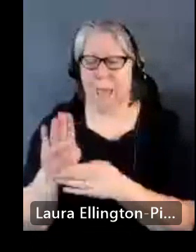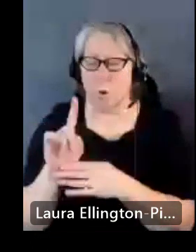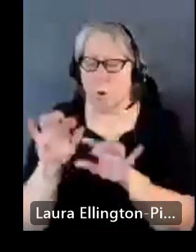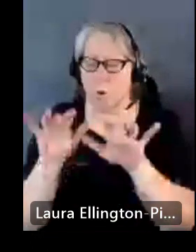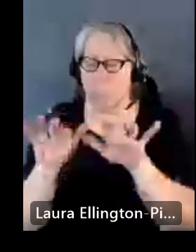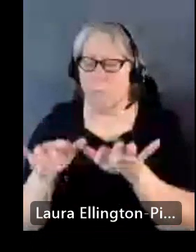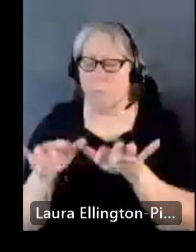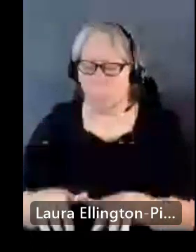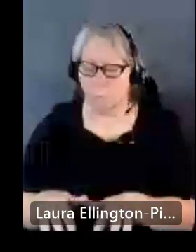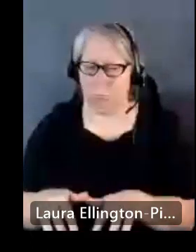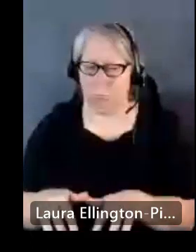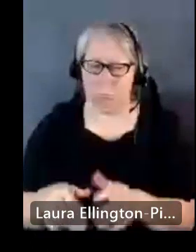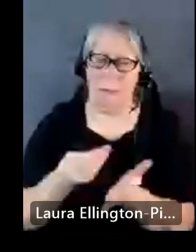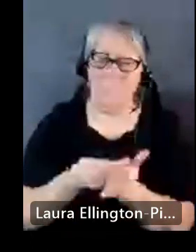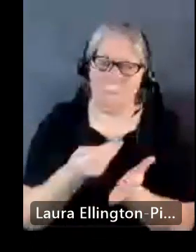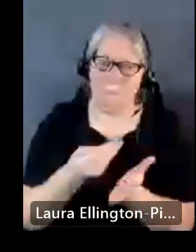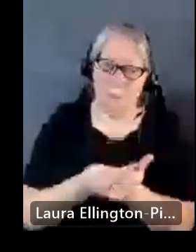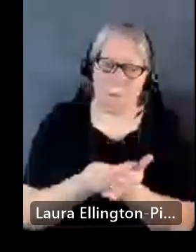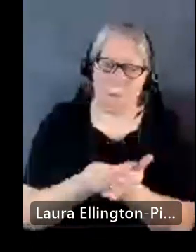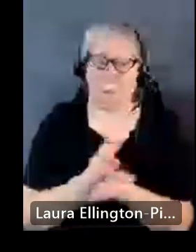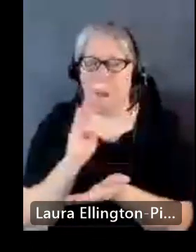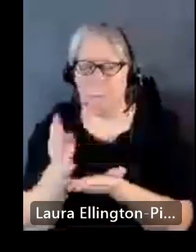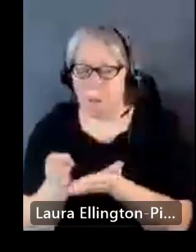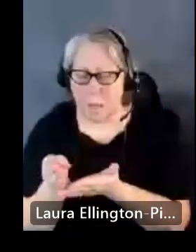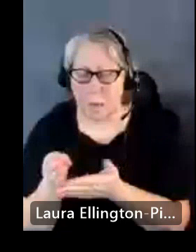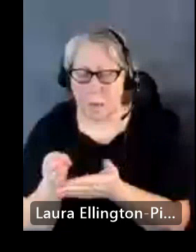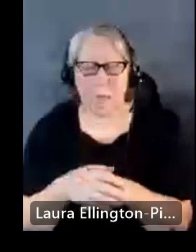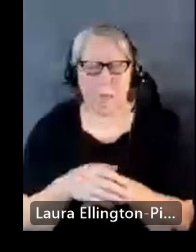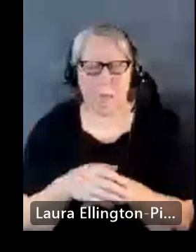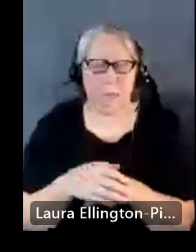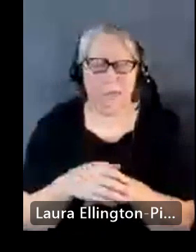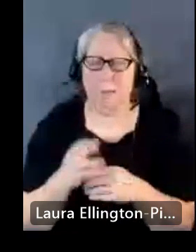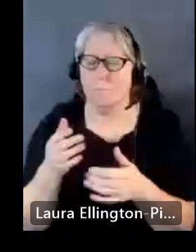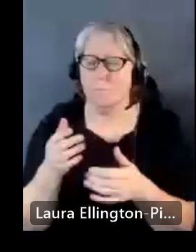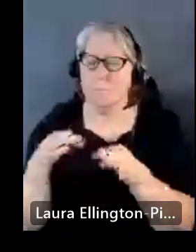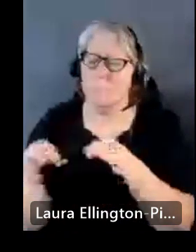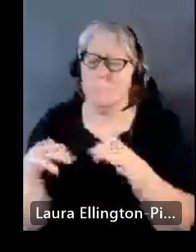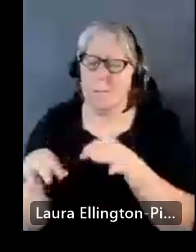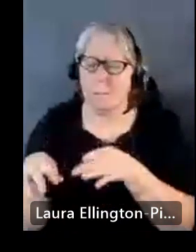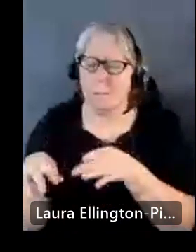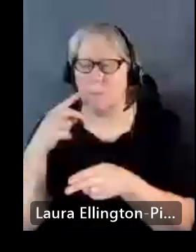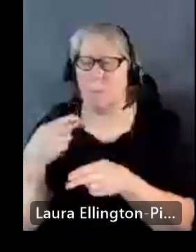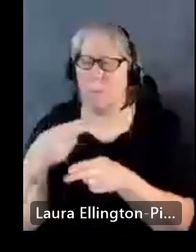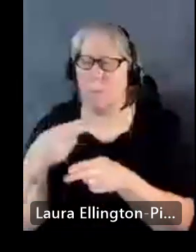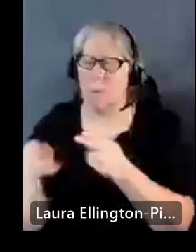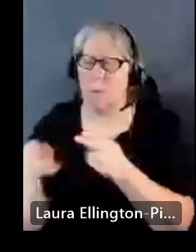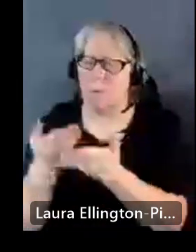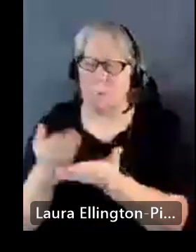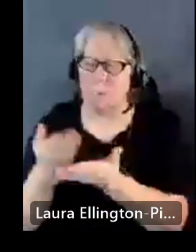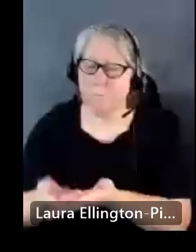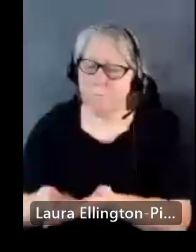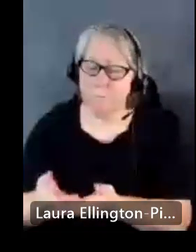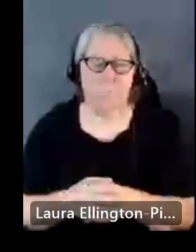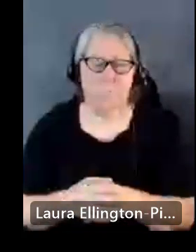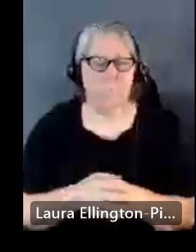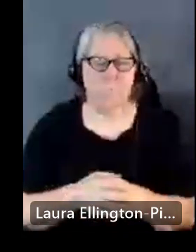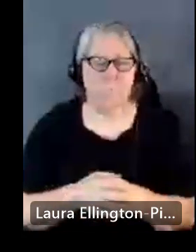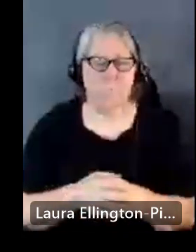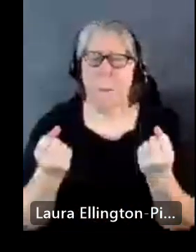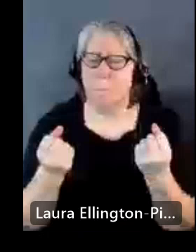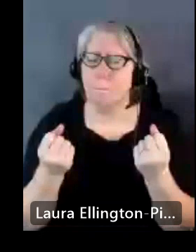amount, a field for a short justification, stuff like that. And then a lot of them also have